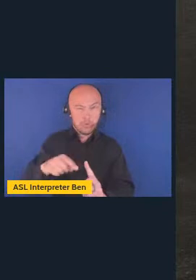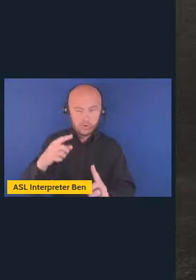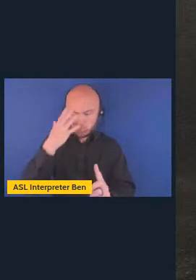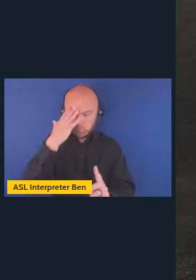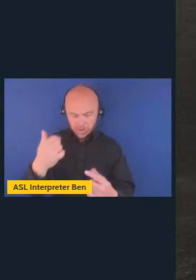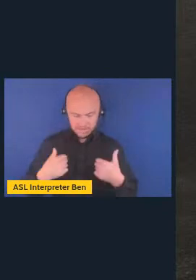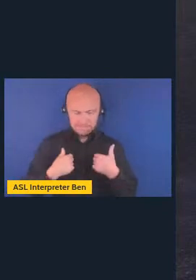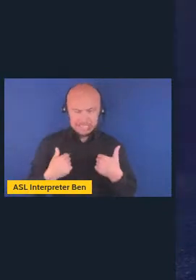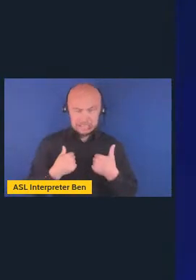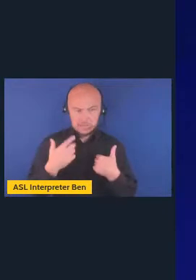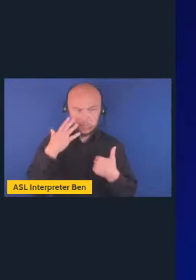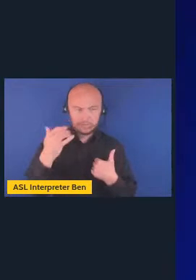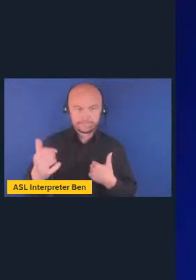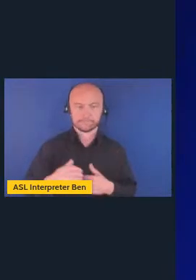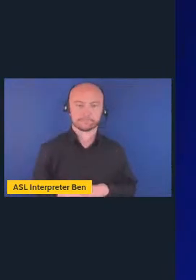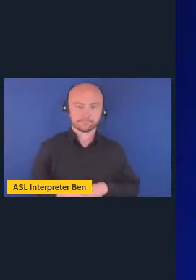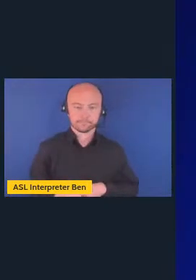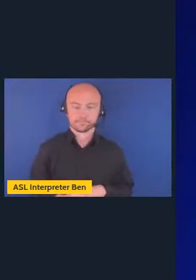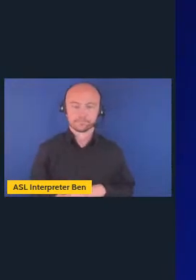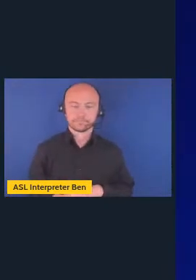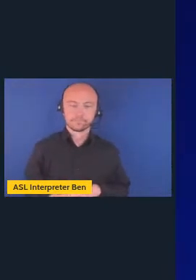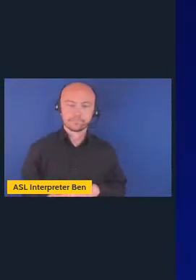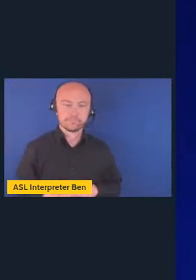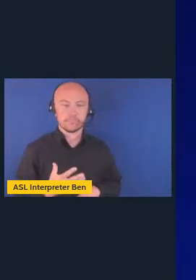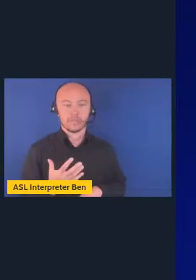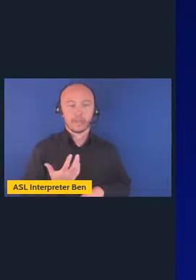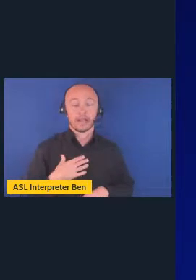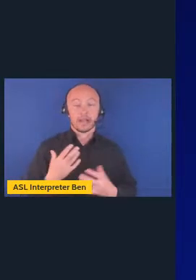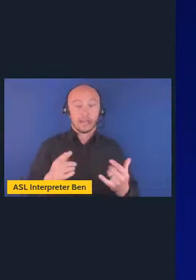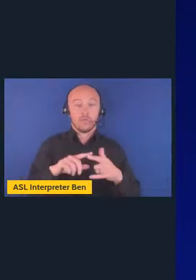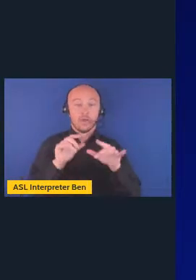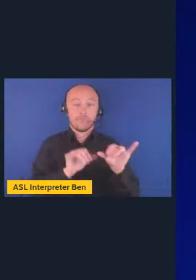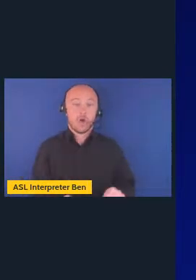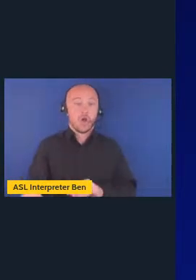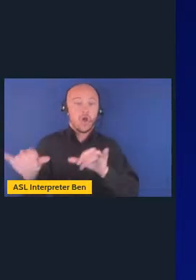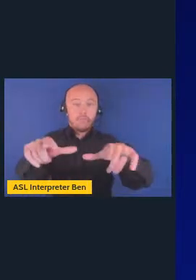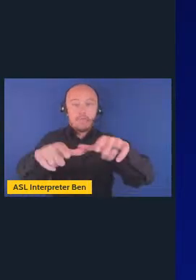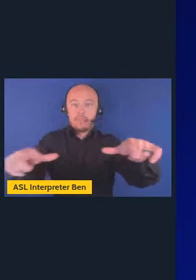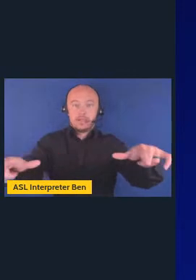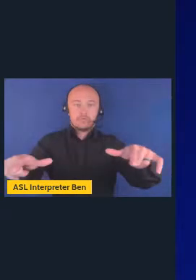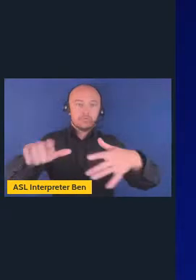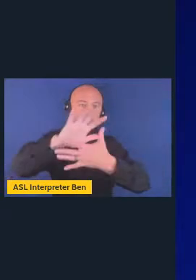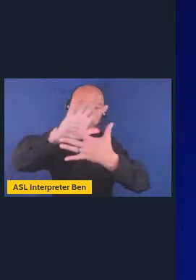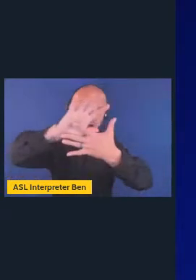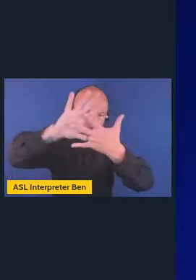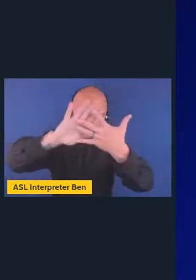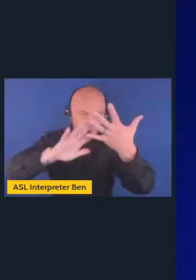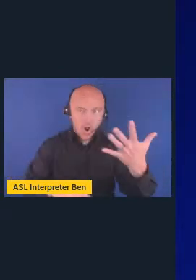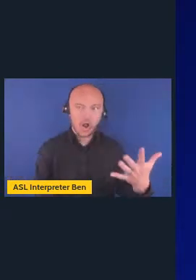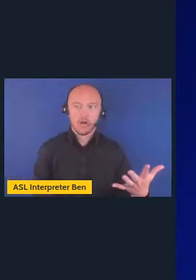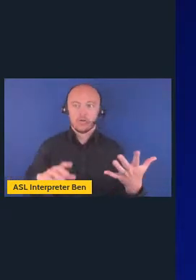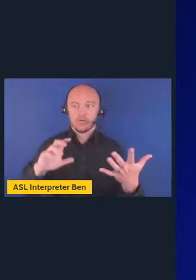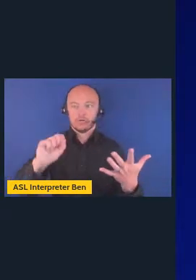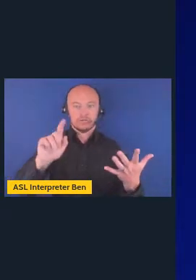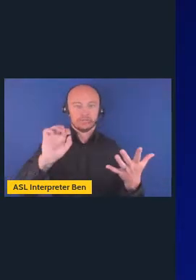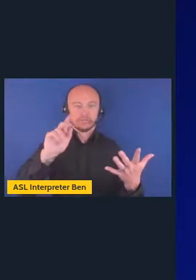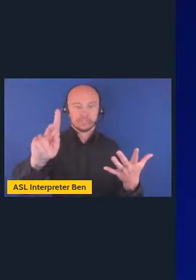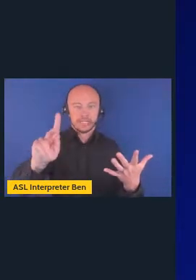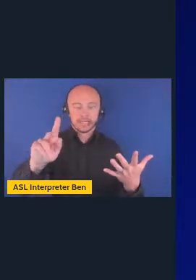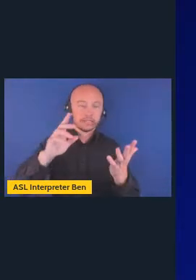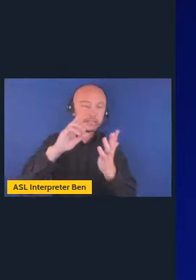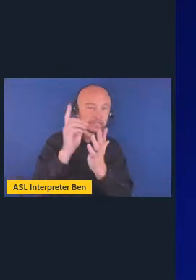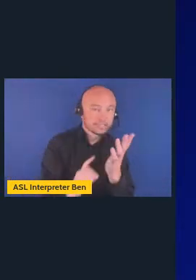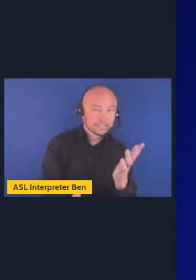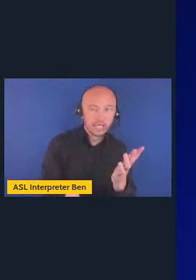me? Well, you now have a common language across all layers of your stack, from design through